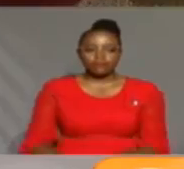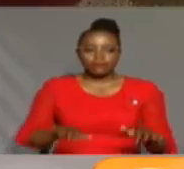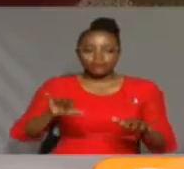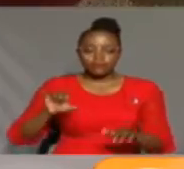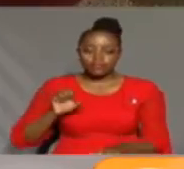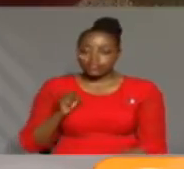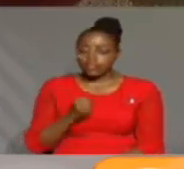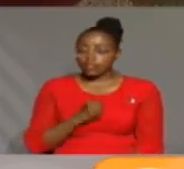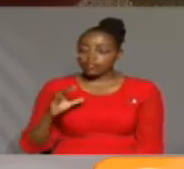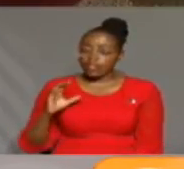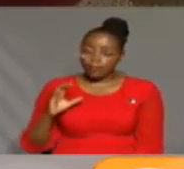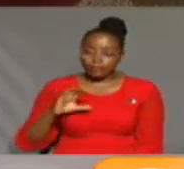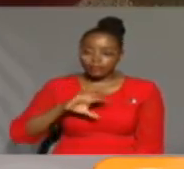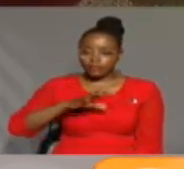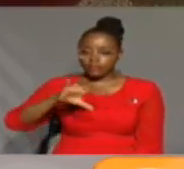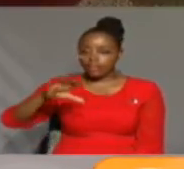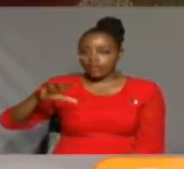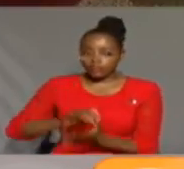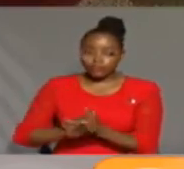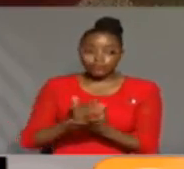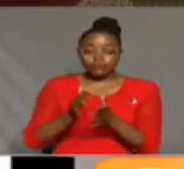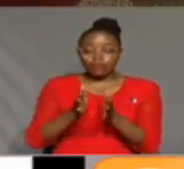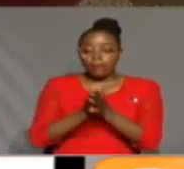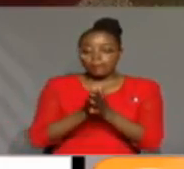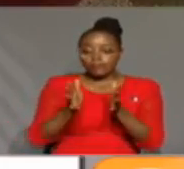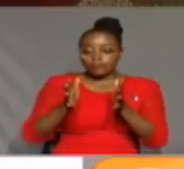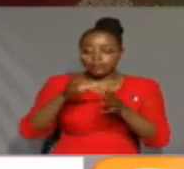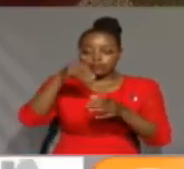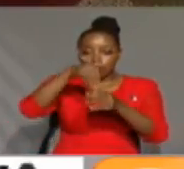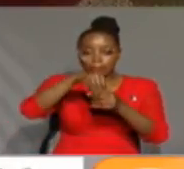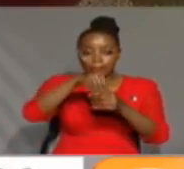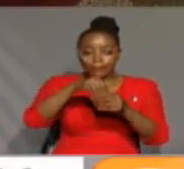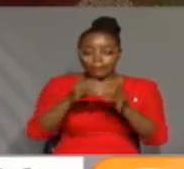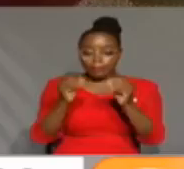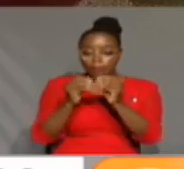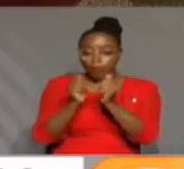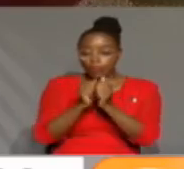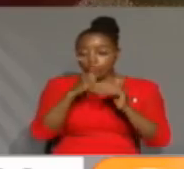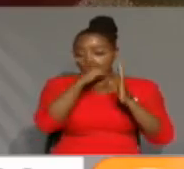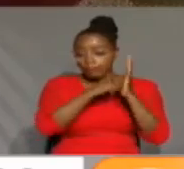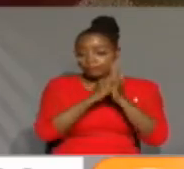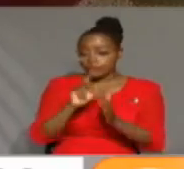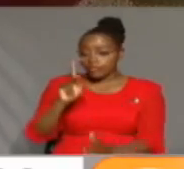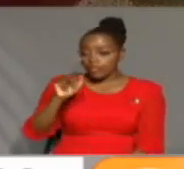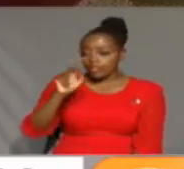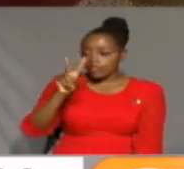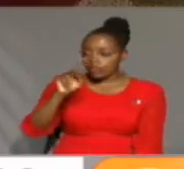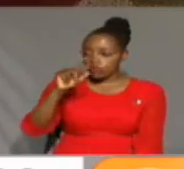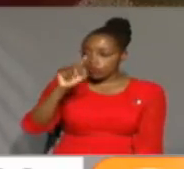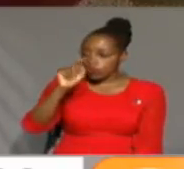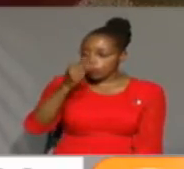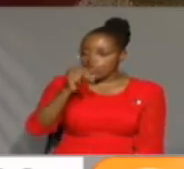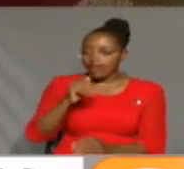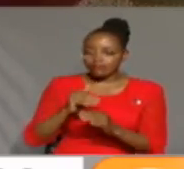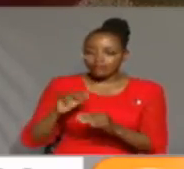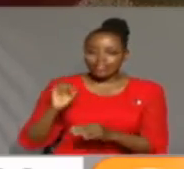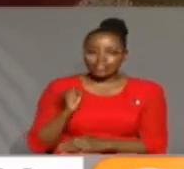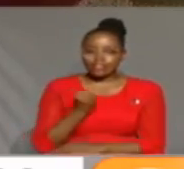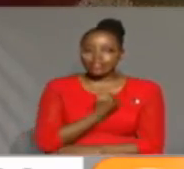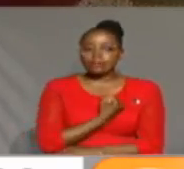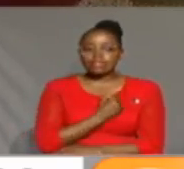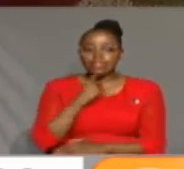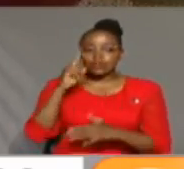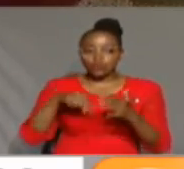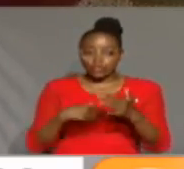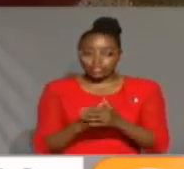The Senate County Public Accounts and Investments Committee meeting with Governor Kivutha Kibwana in Makueni ended prematurely after senators flagged what they